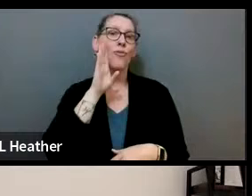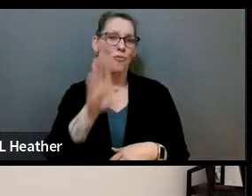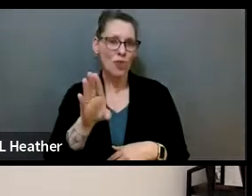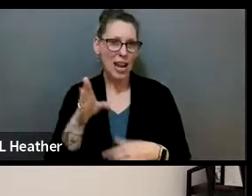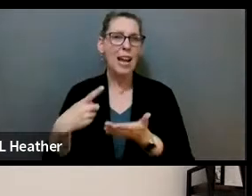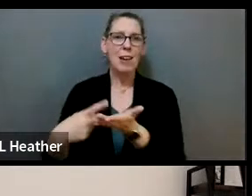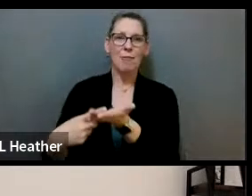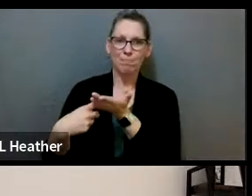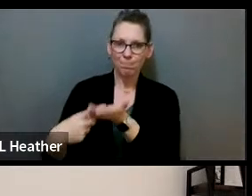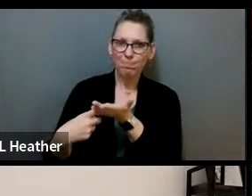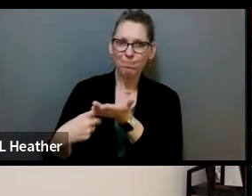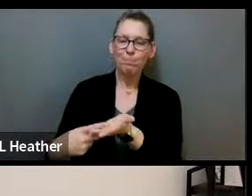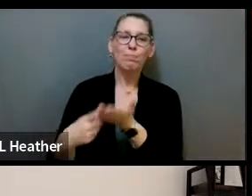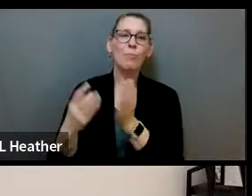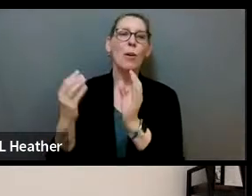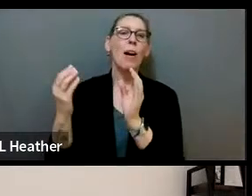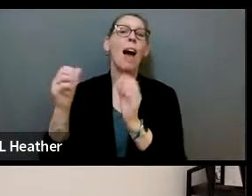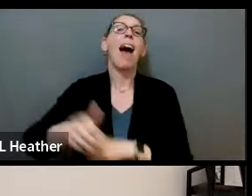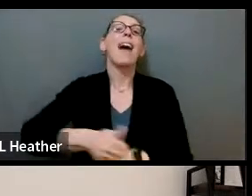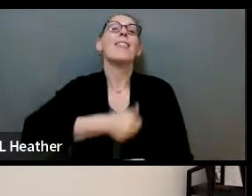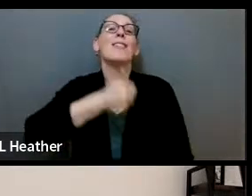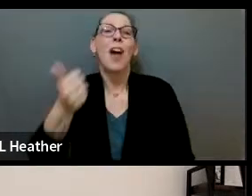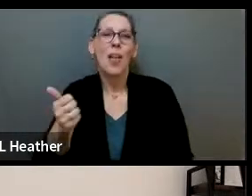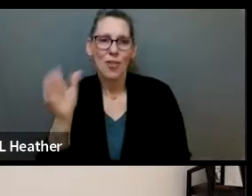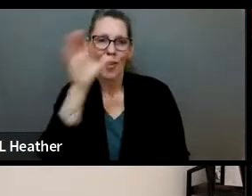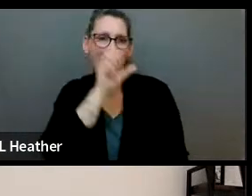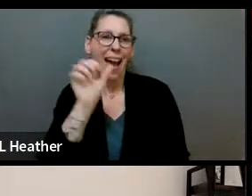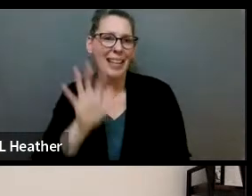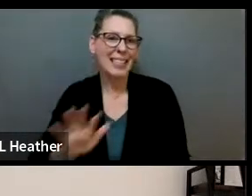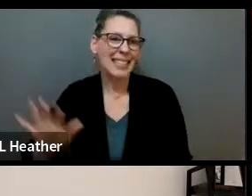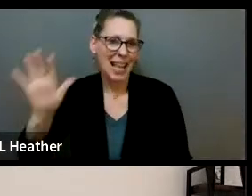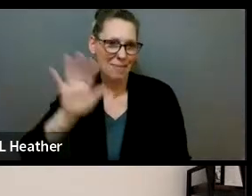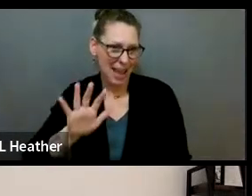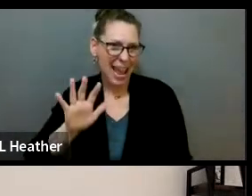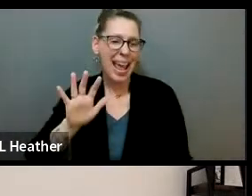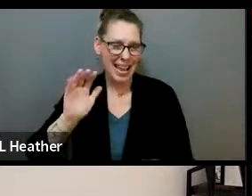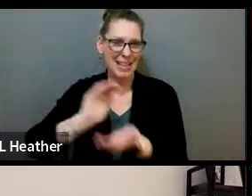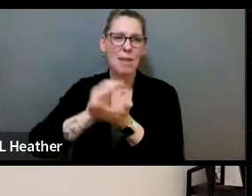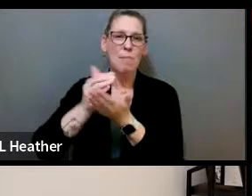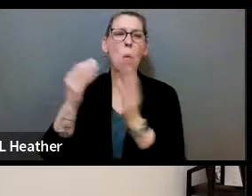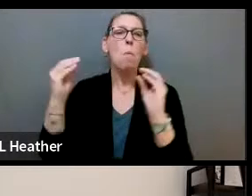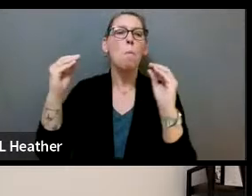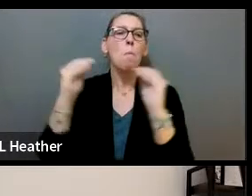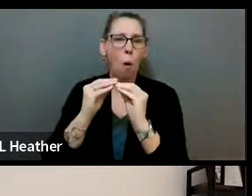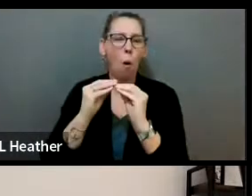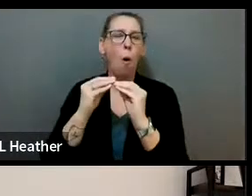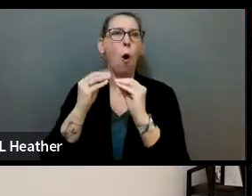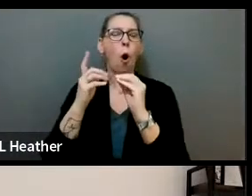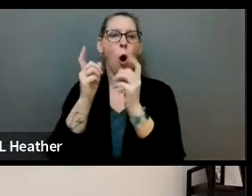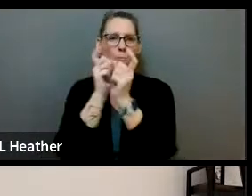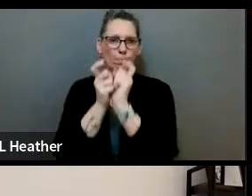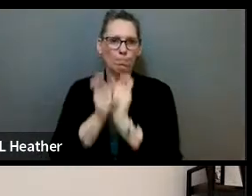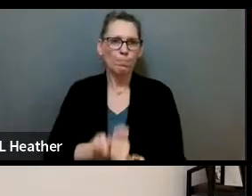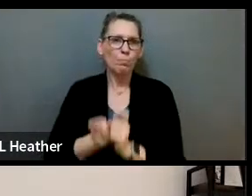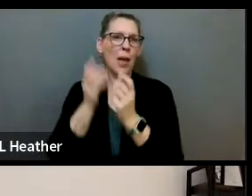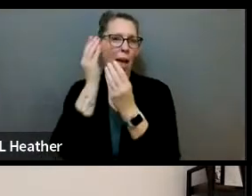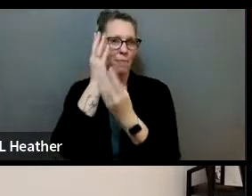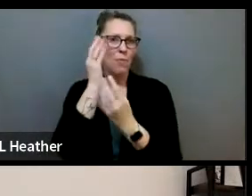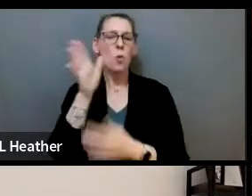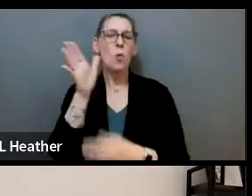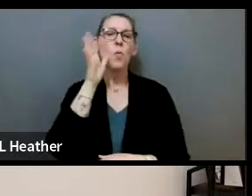engaging in another estimating process with more refined information. So we think we will know